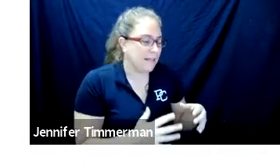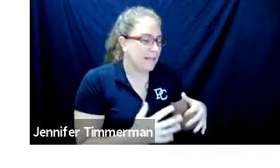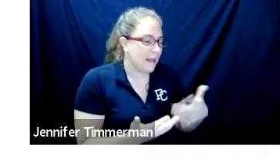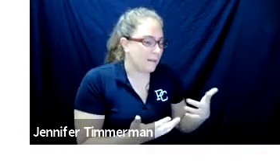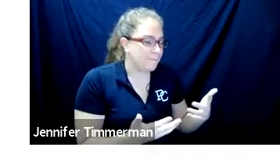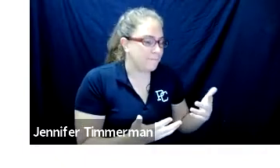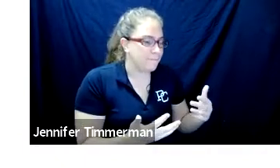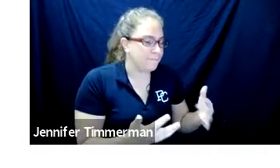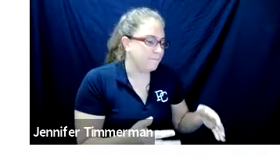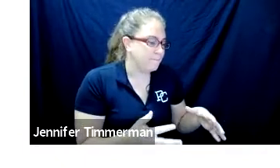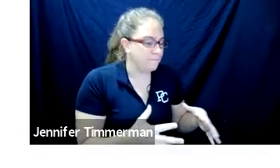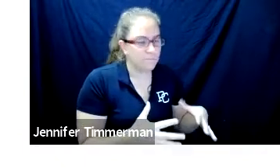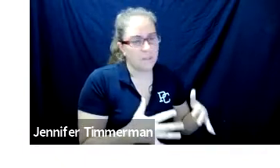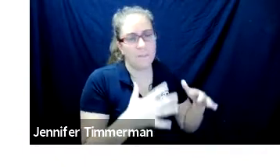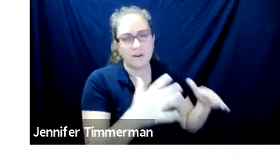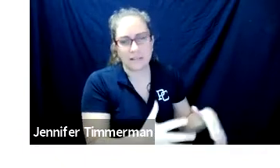well,